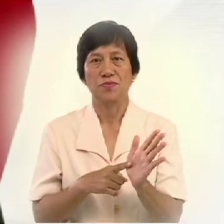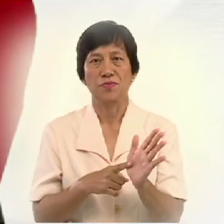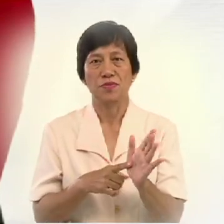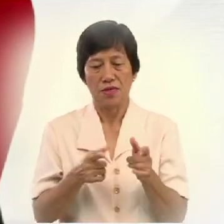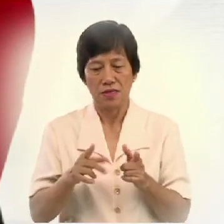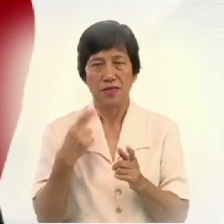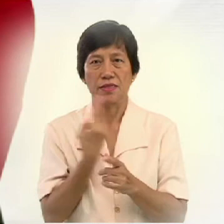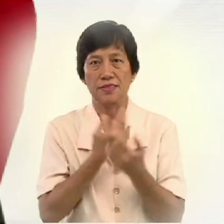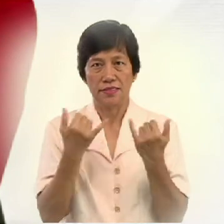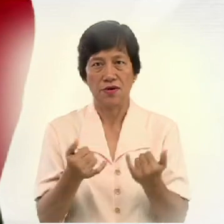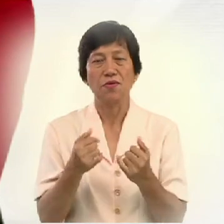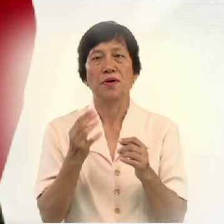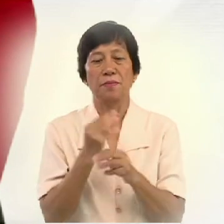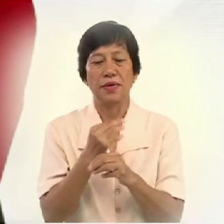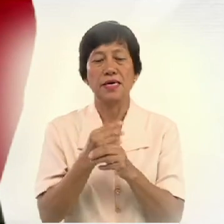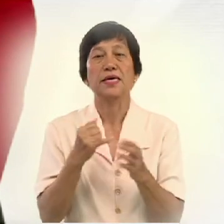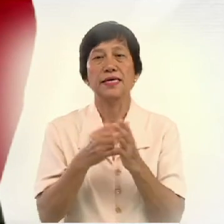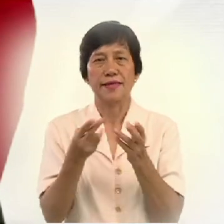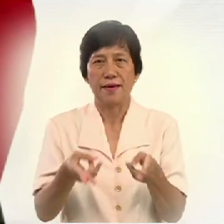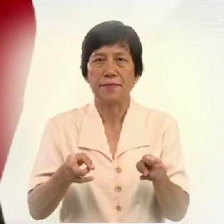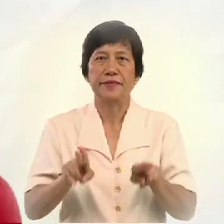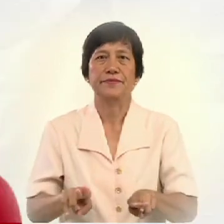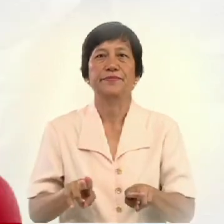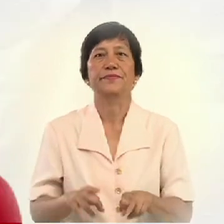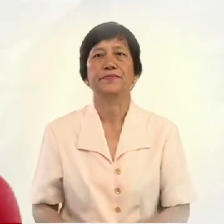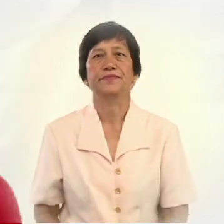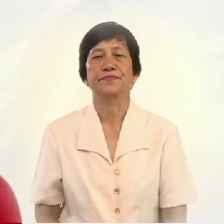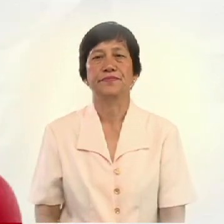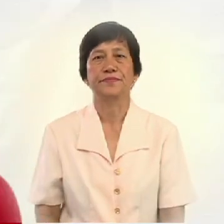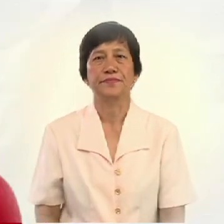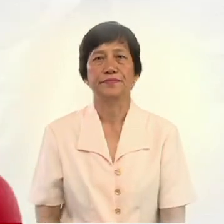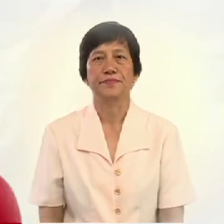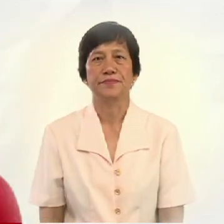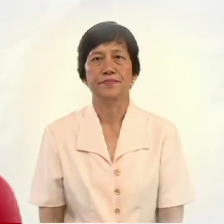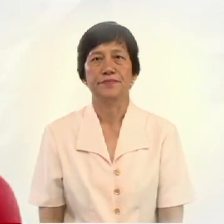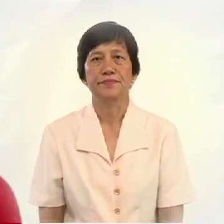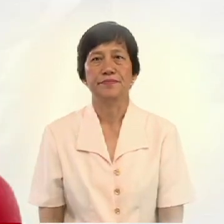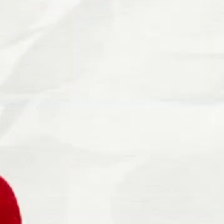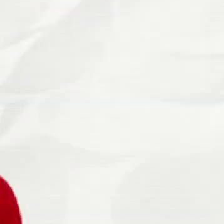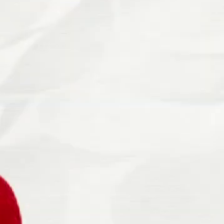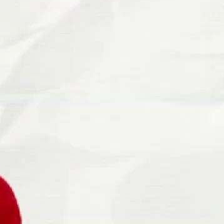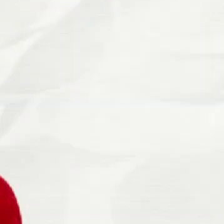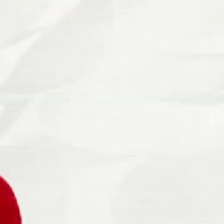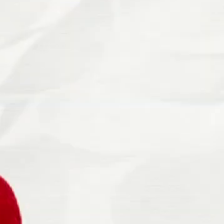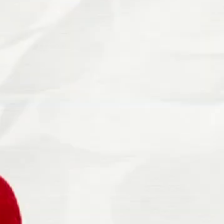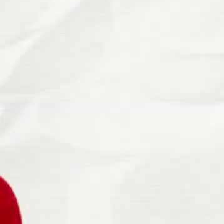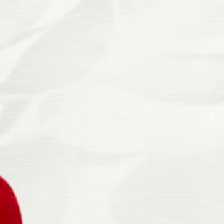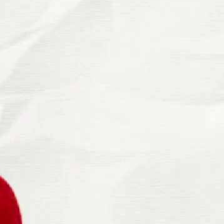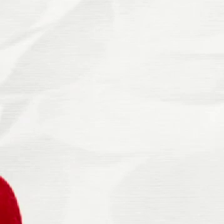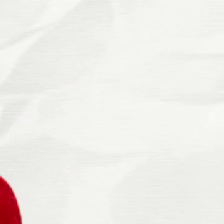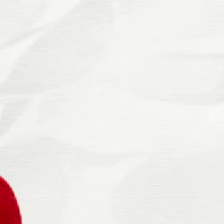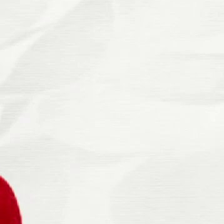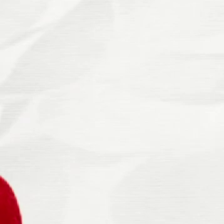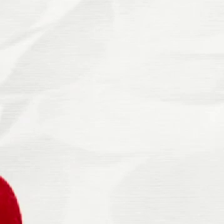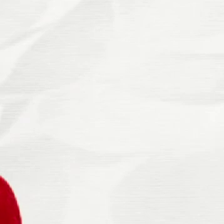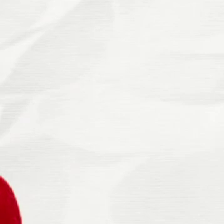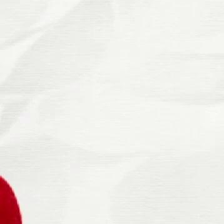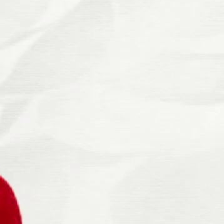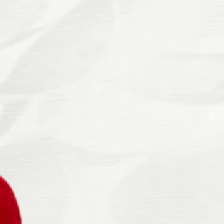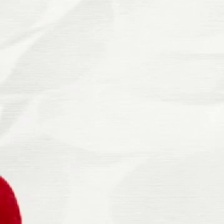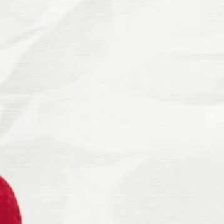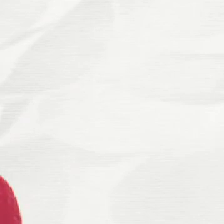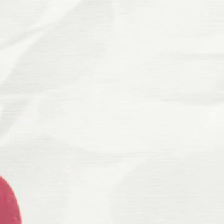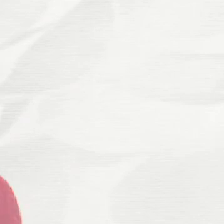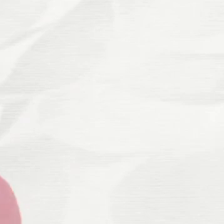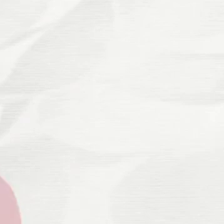You gain everything. The word has been exposed. Let us now fulfill it.